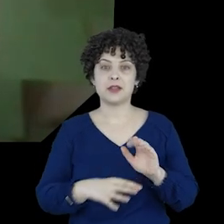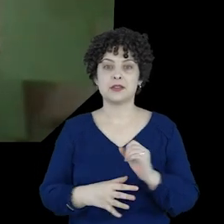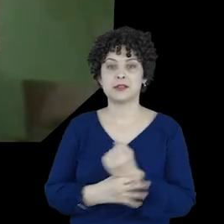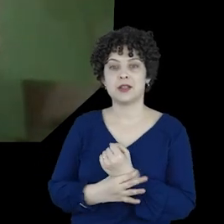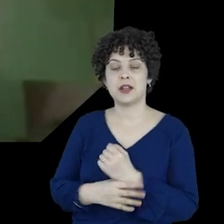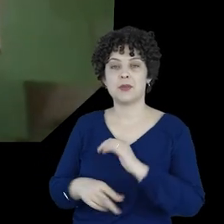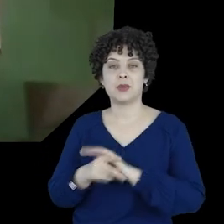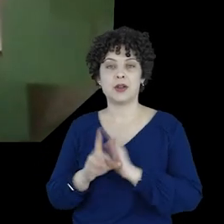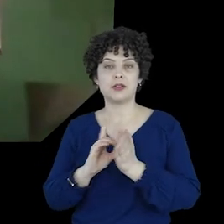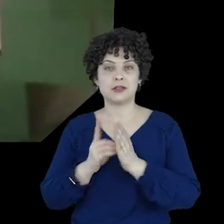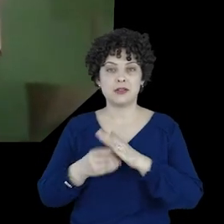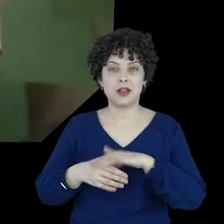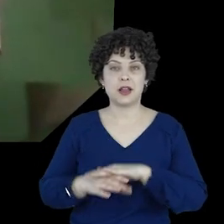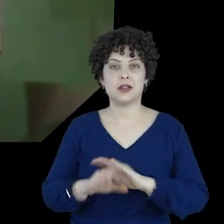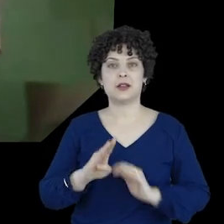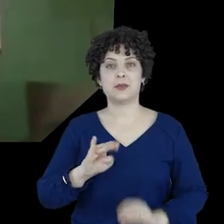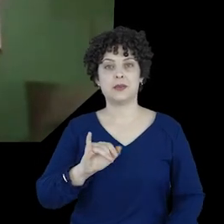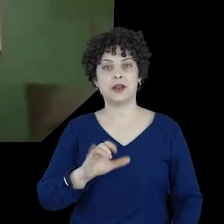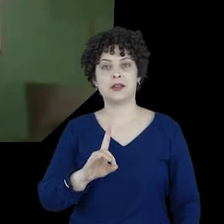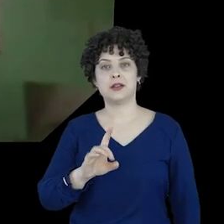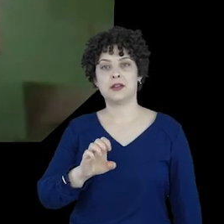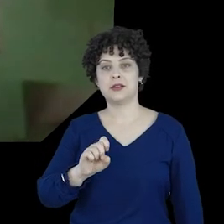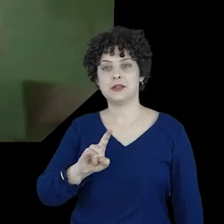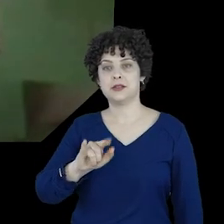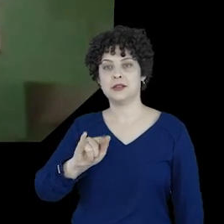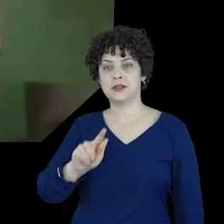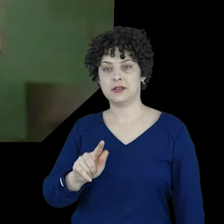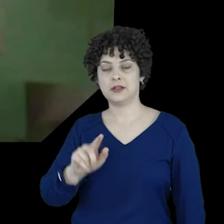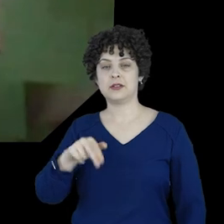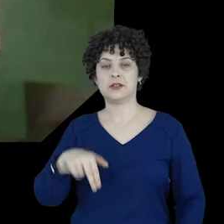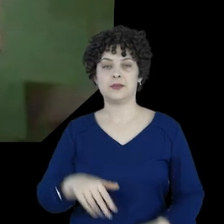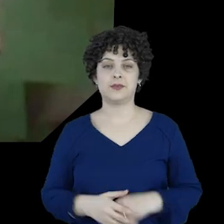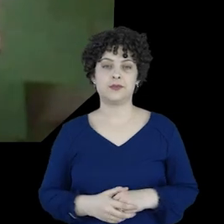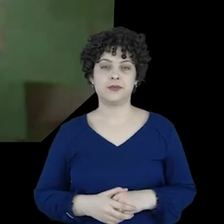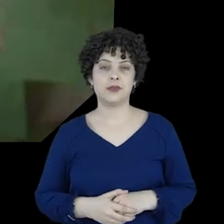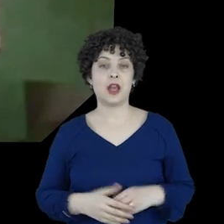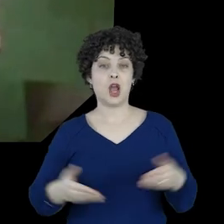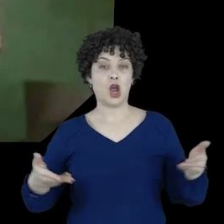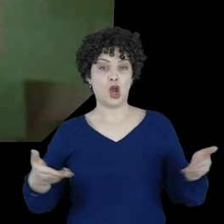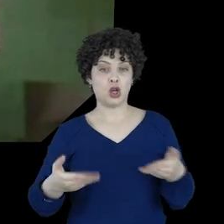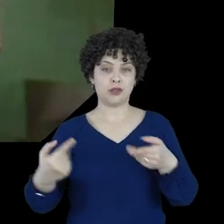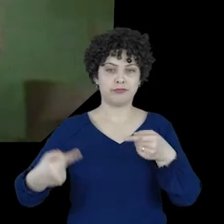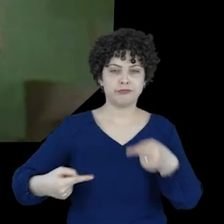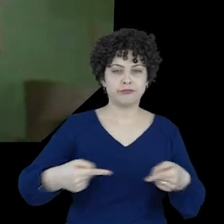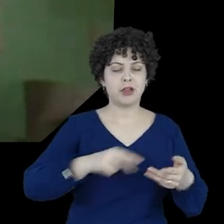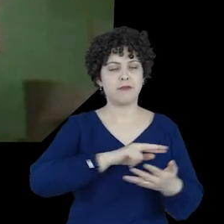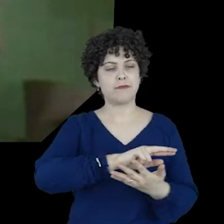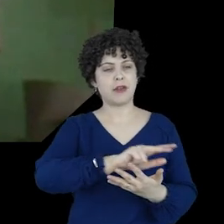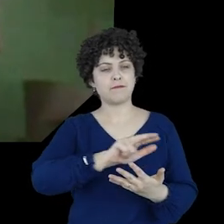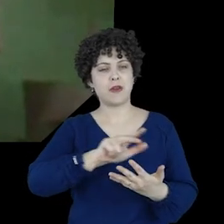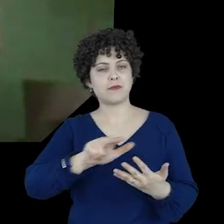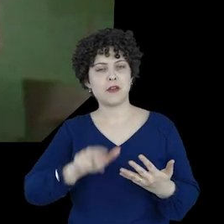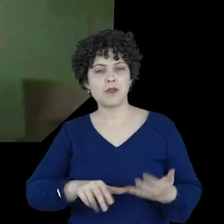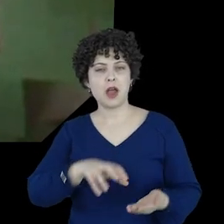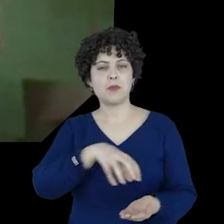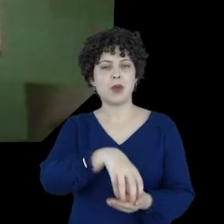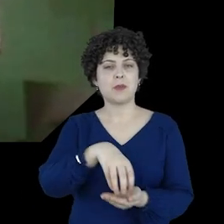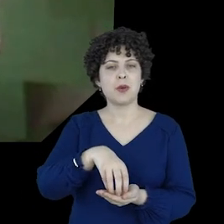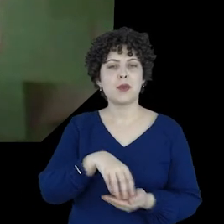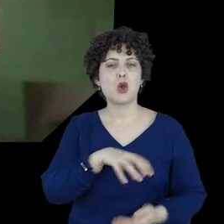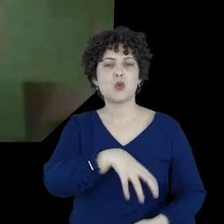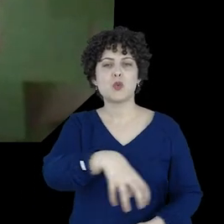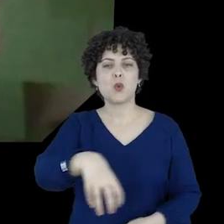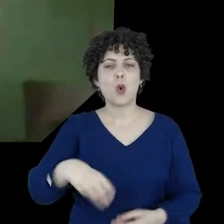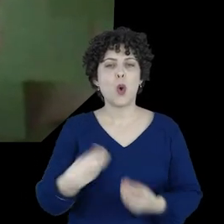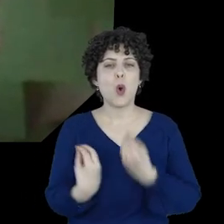or safety by design principles. So we are currently in discussion with a number of institutions